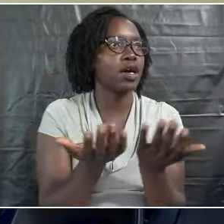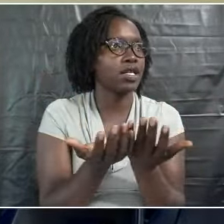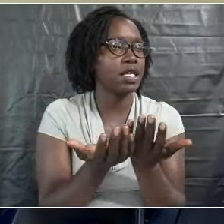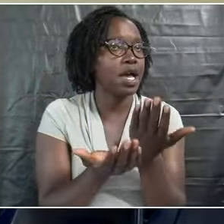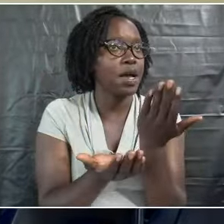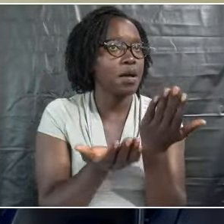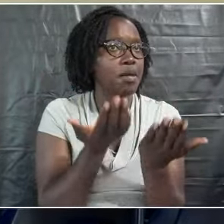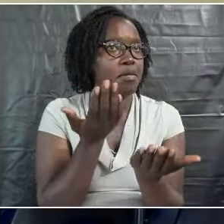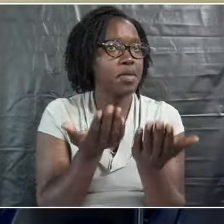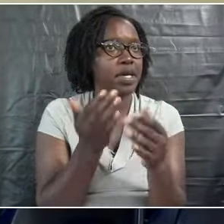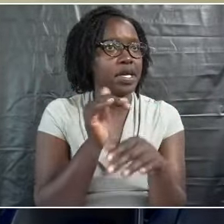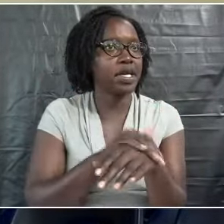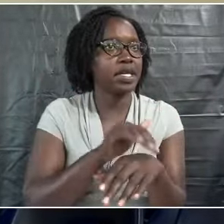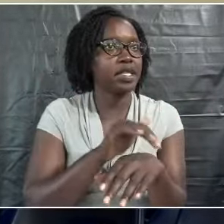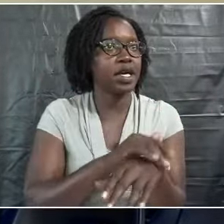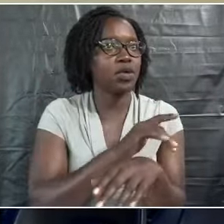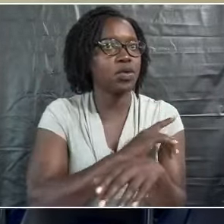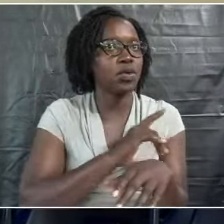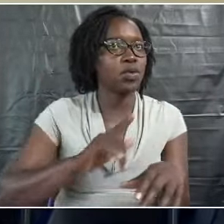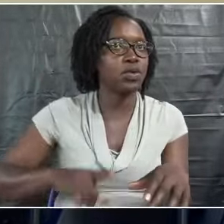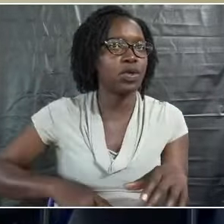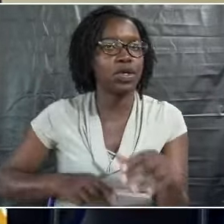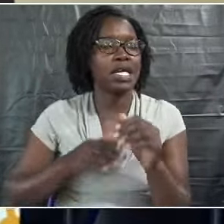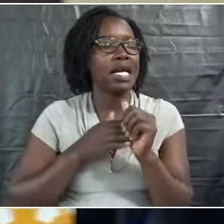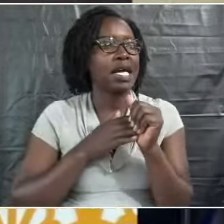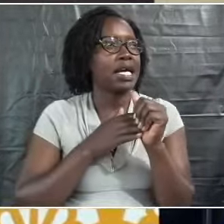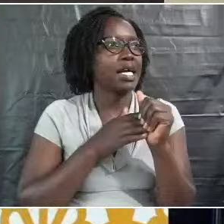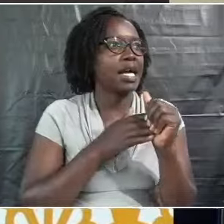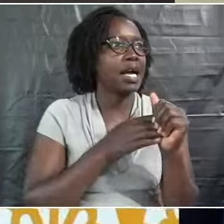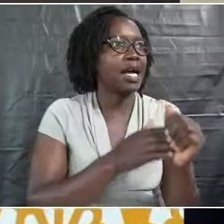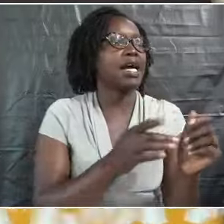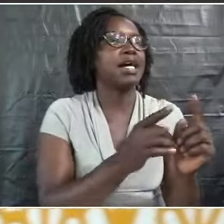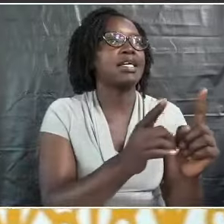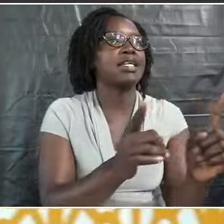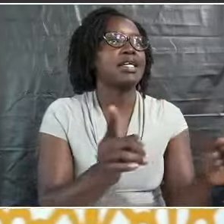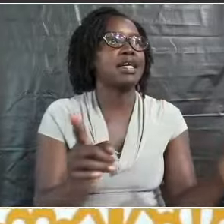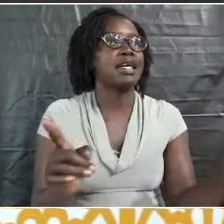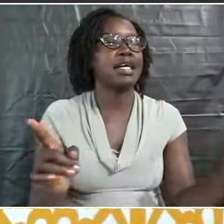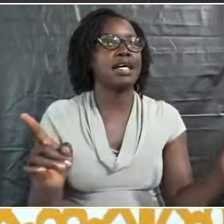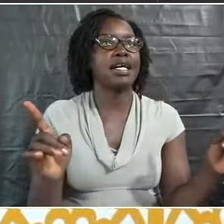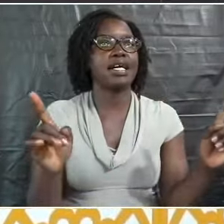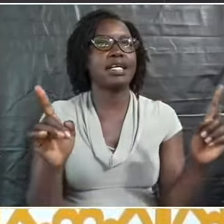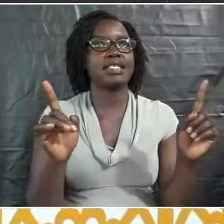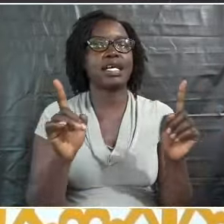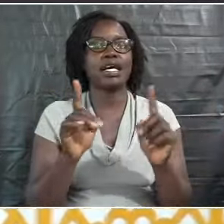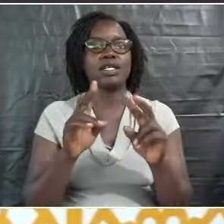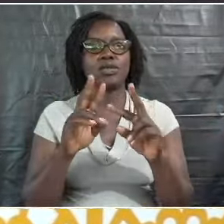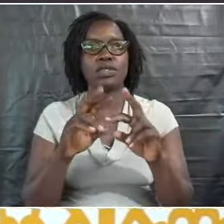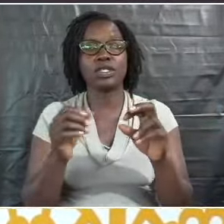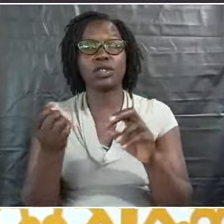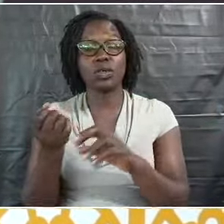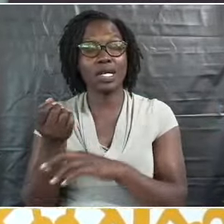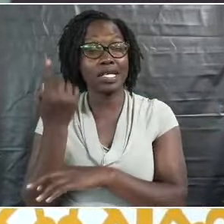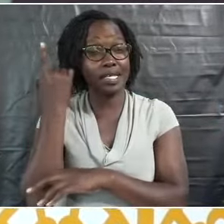may the good Lord guide us as we seek to understand his